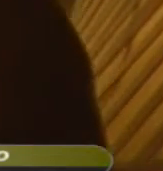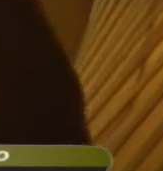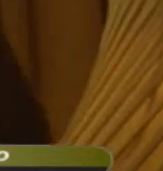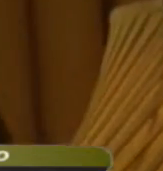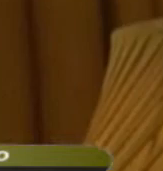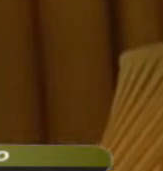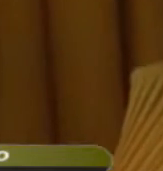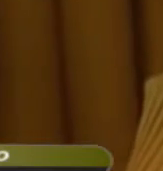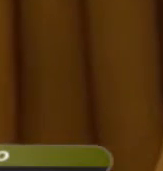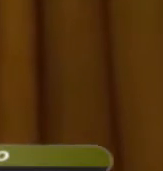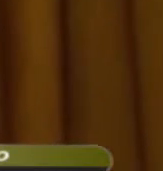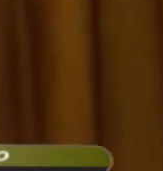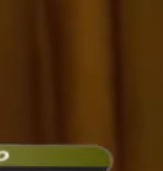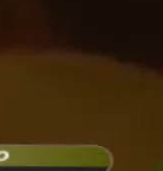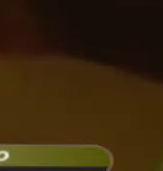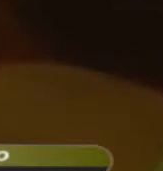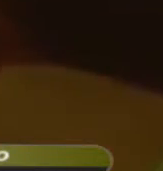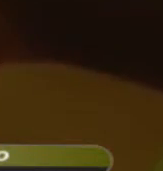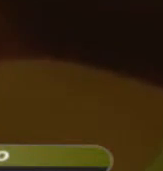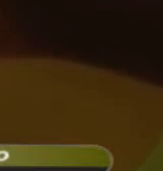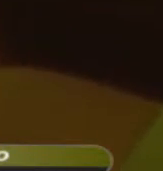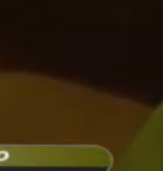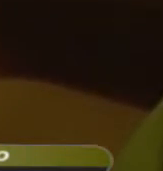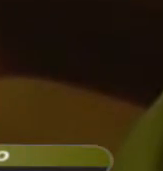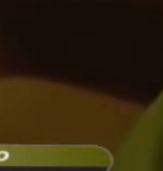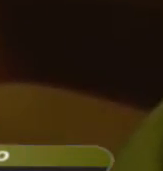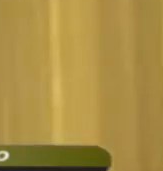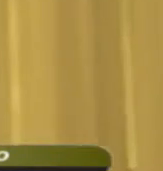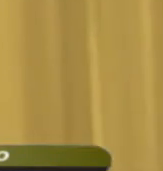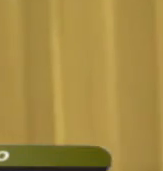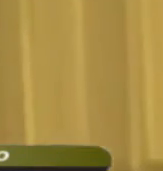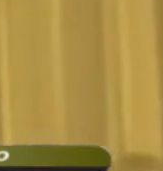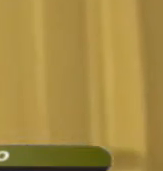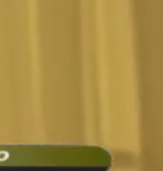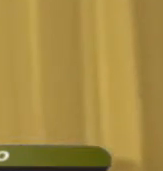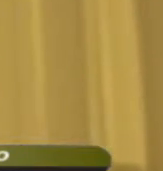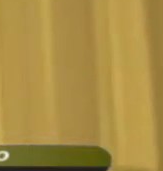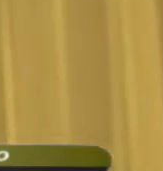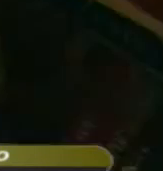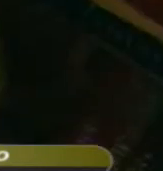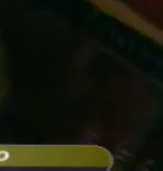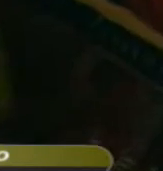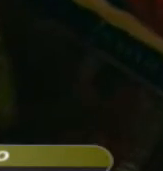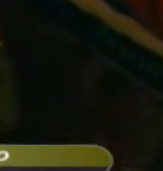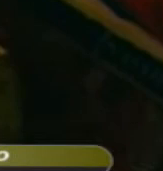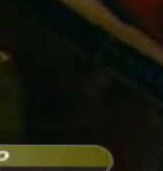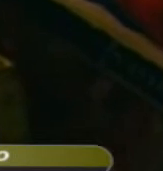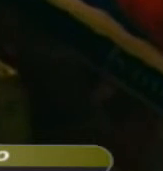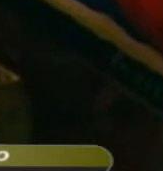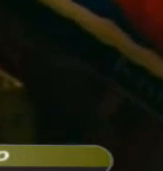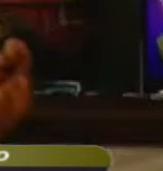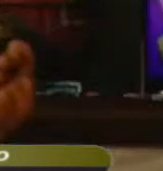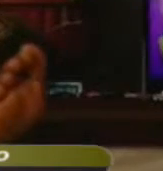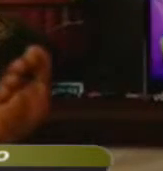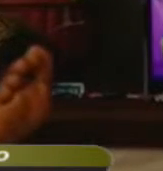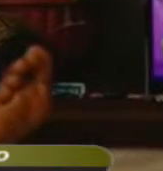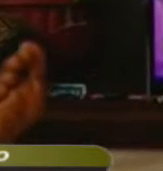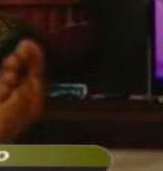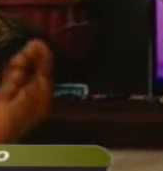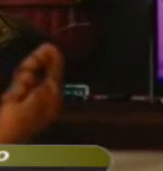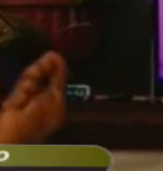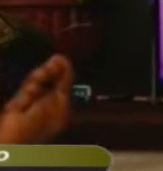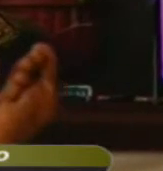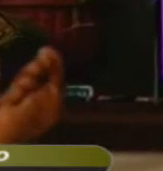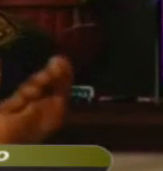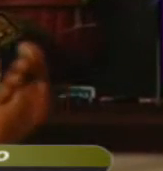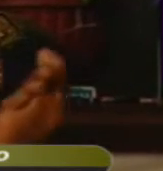me that you got me so hot. Stop, girl, there is no remedy. But you don't know me well enough to reply. And I don't really know you that